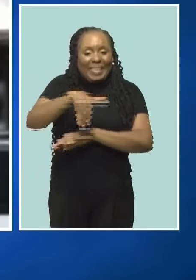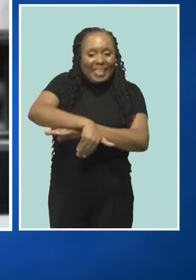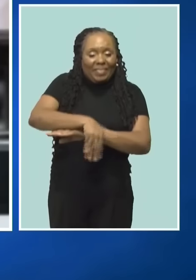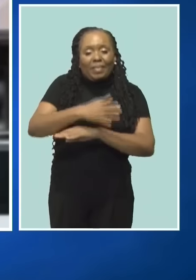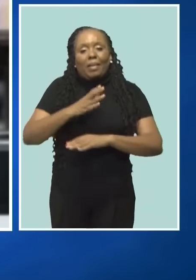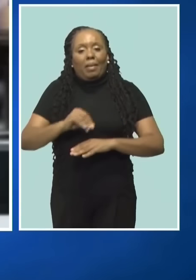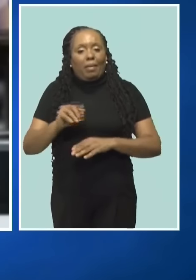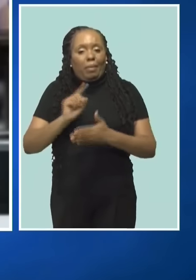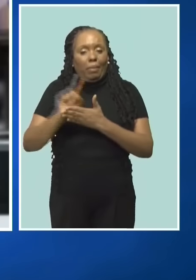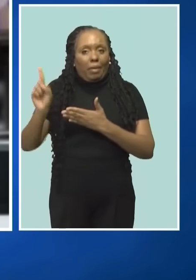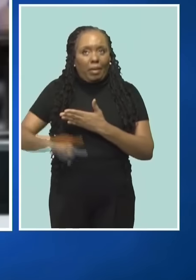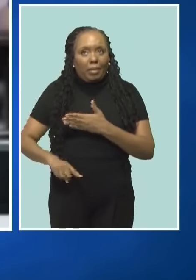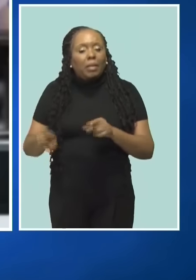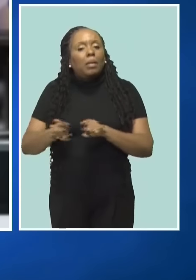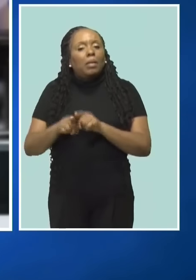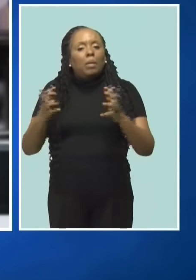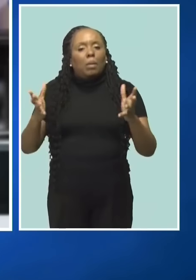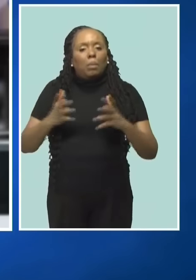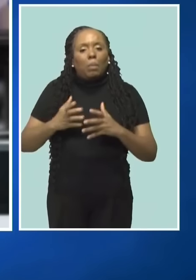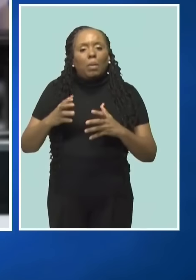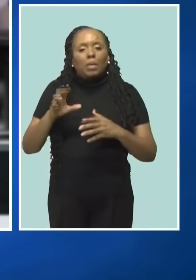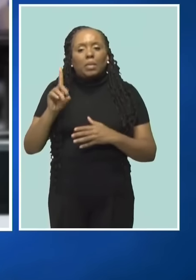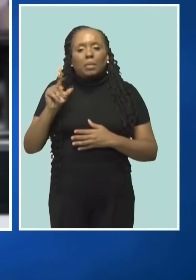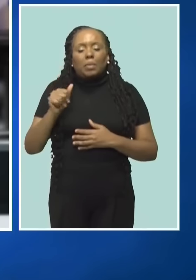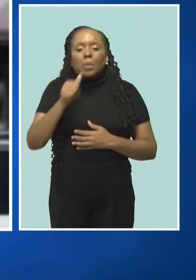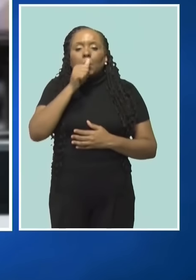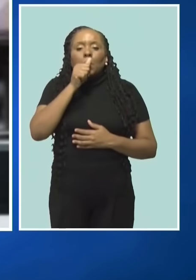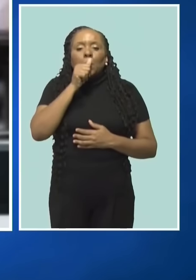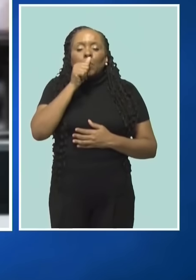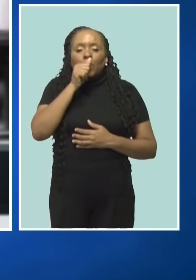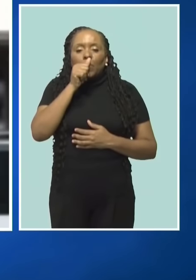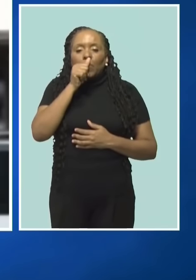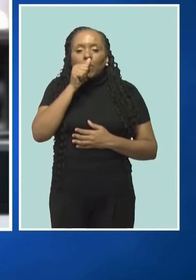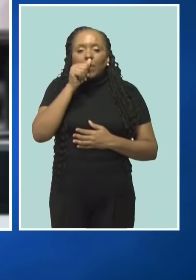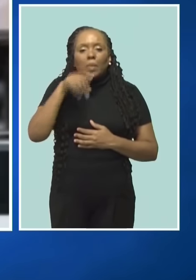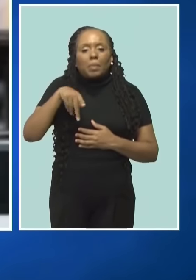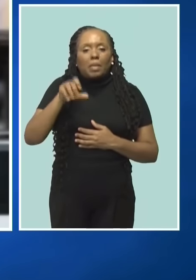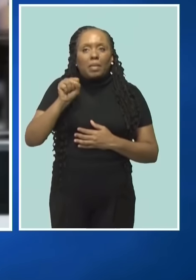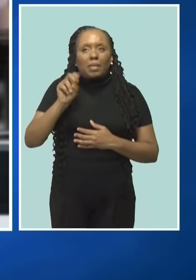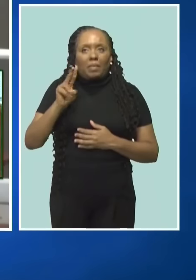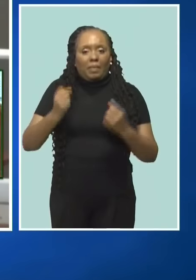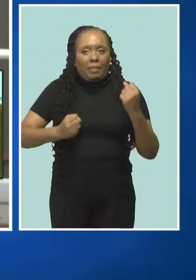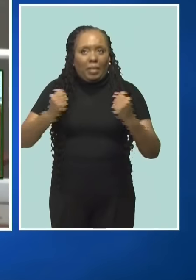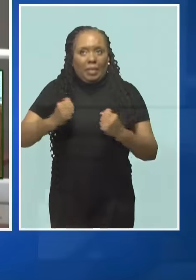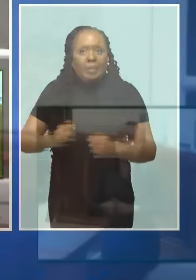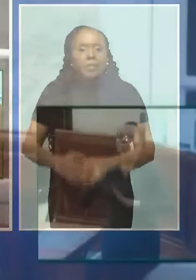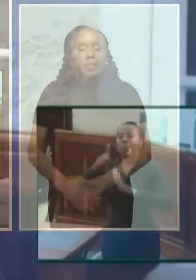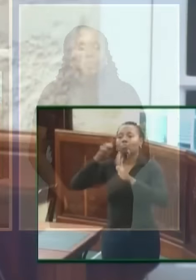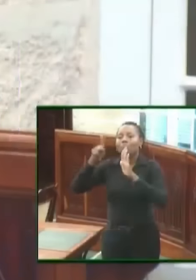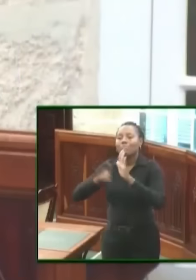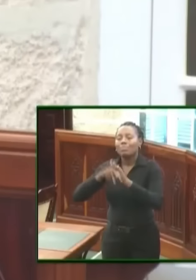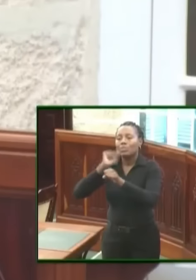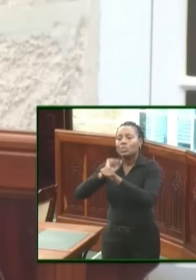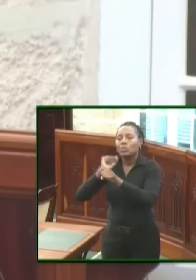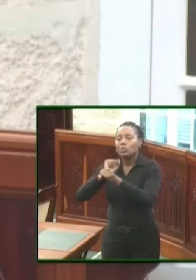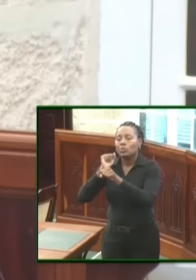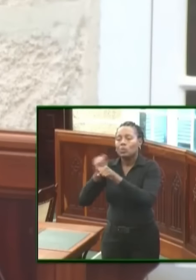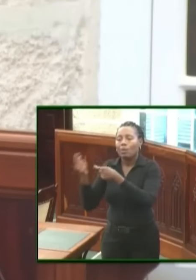see the introduction of disability-friendly, privately owned public service vehicles. Because a time may